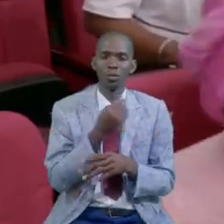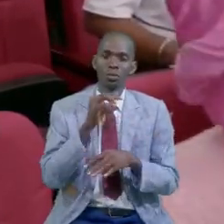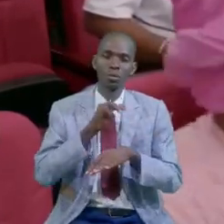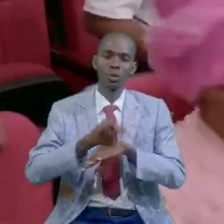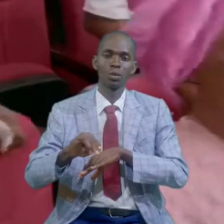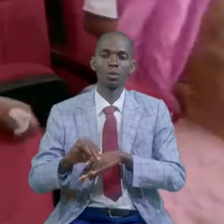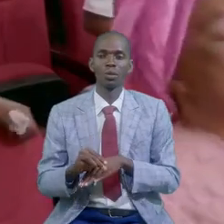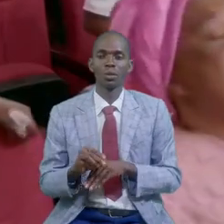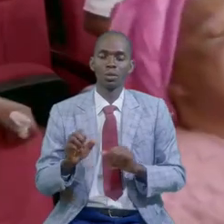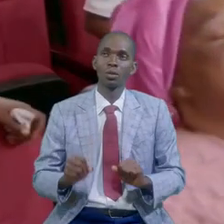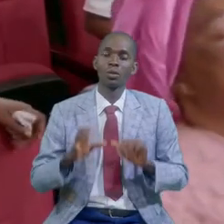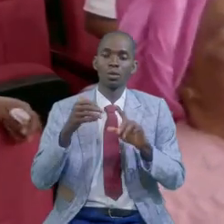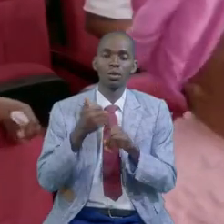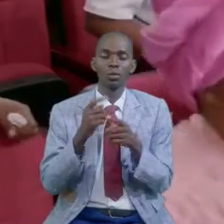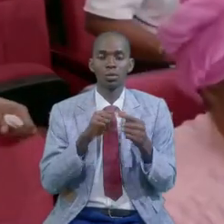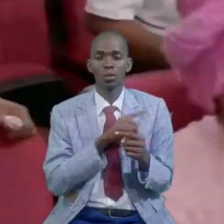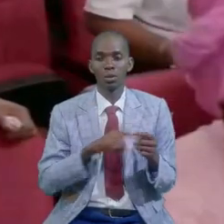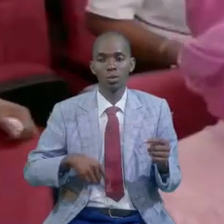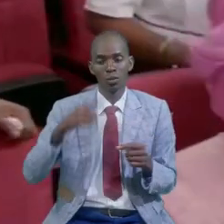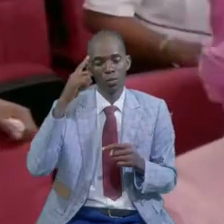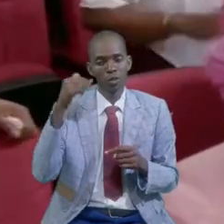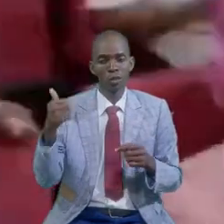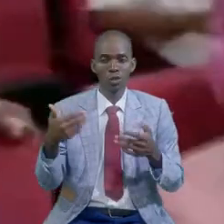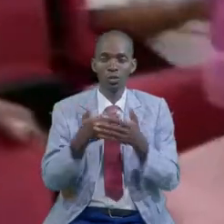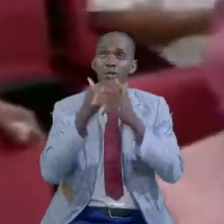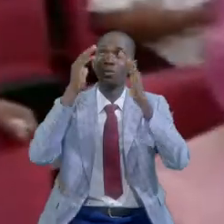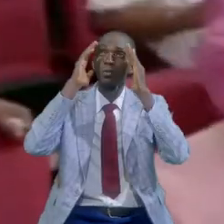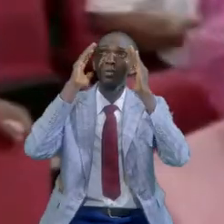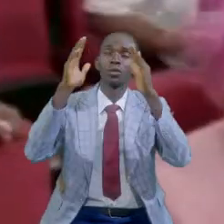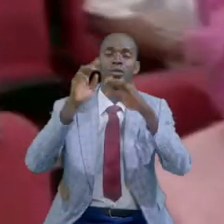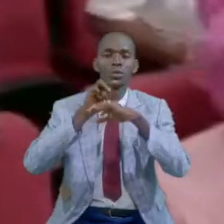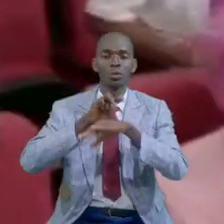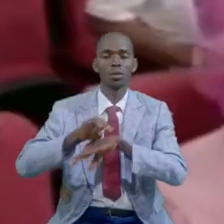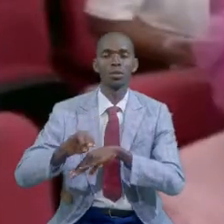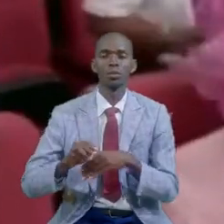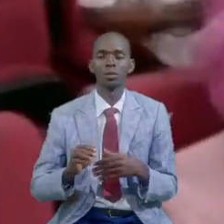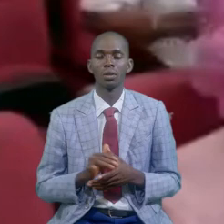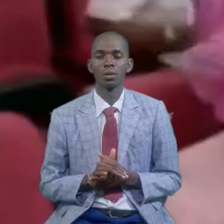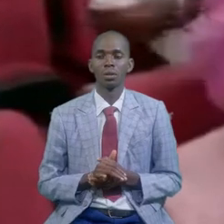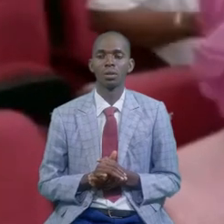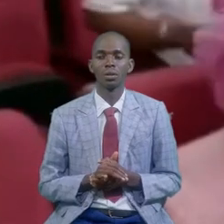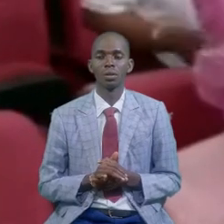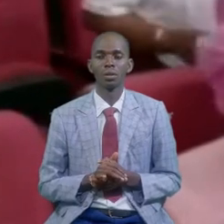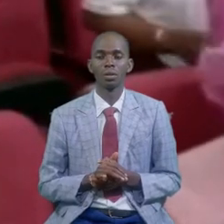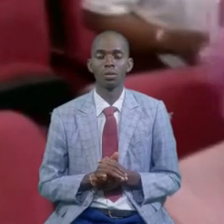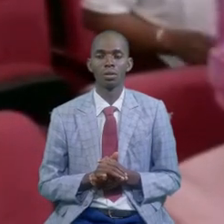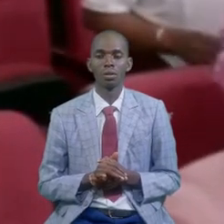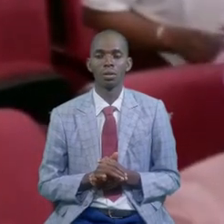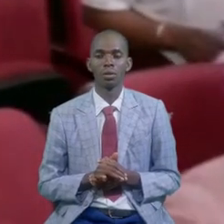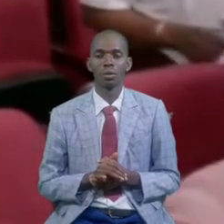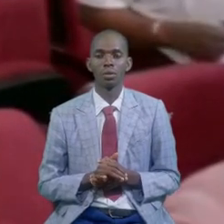For a refocused ministry.